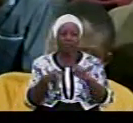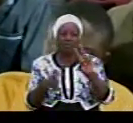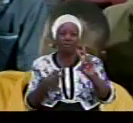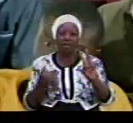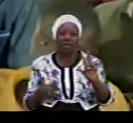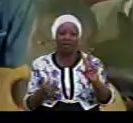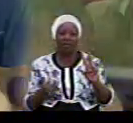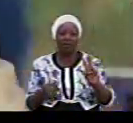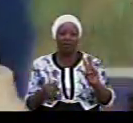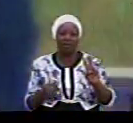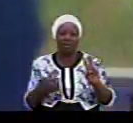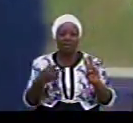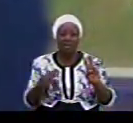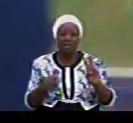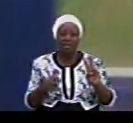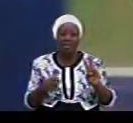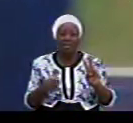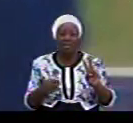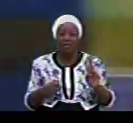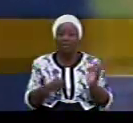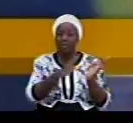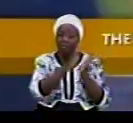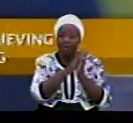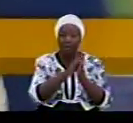the bedrock of believing